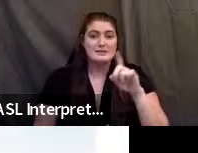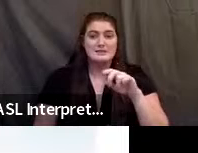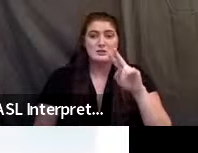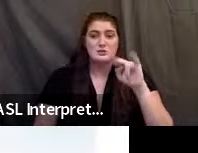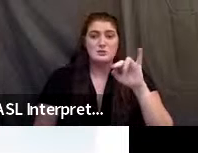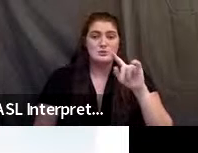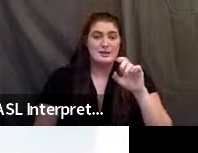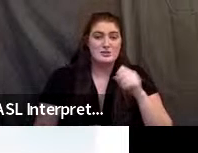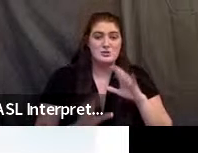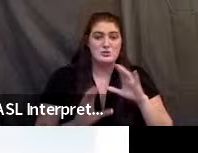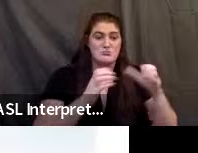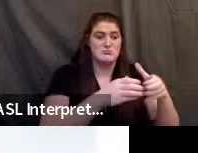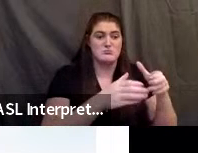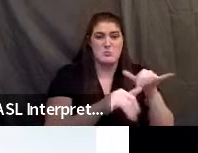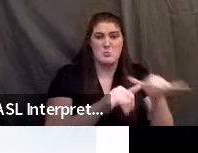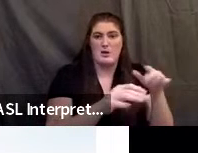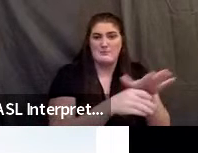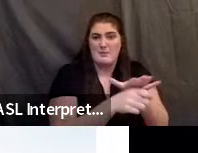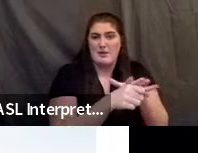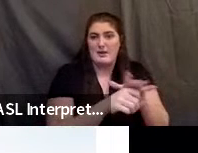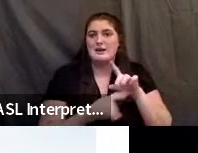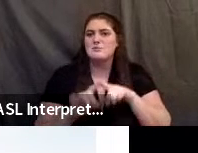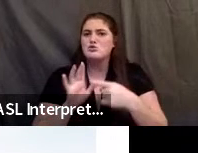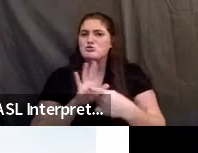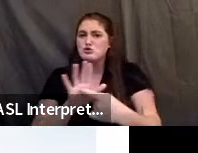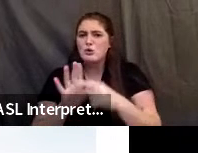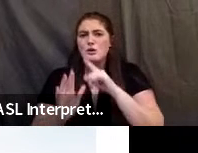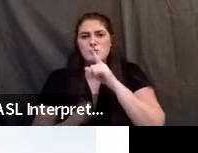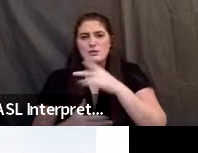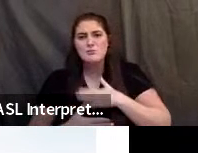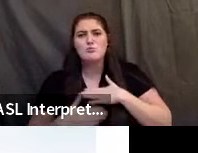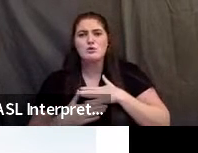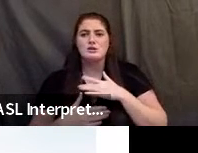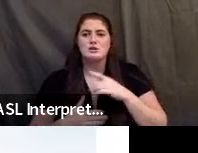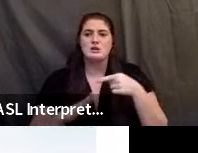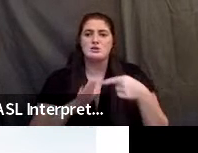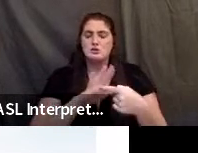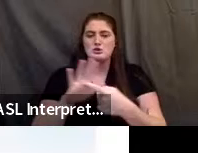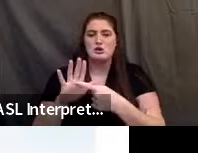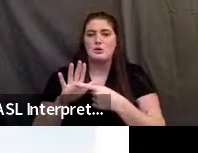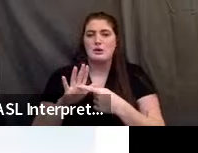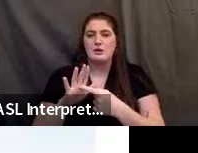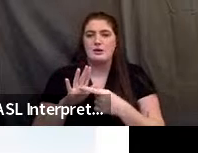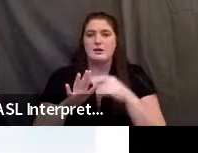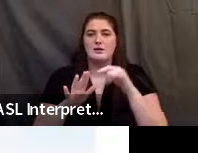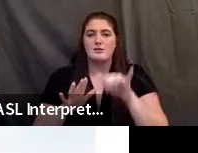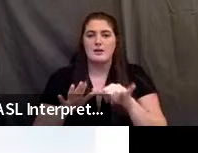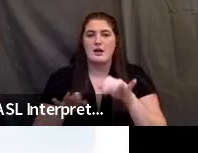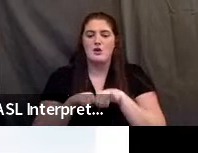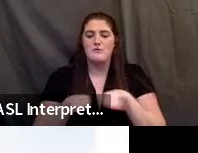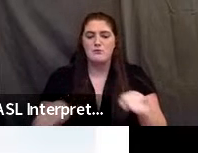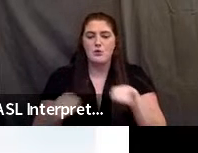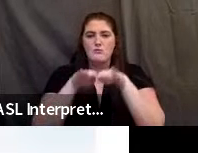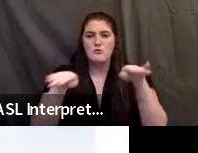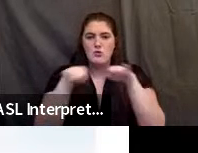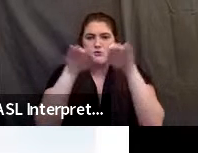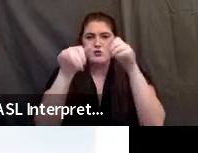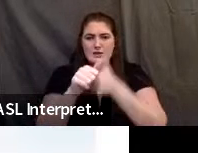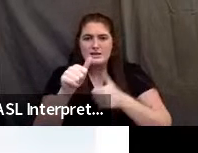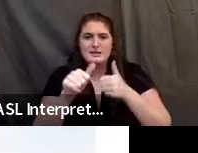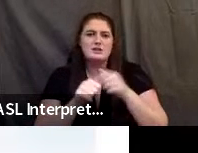And they're actually showing, and I do appreciate that they're showing that, like on a floor by floor where the IZ